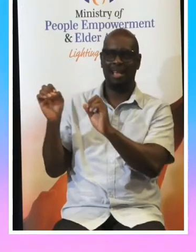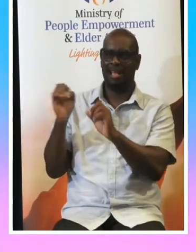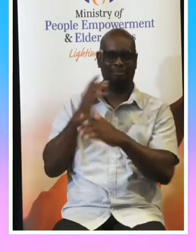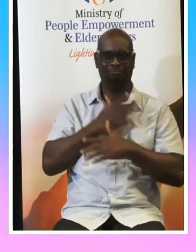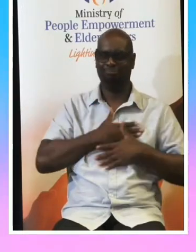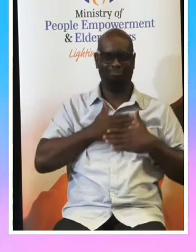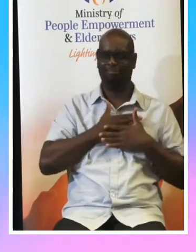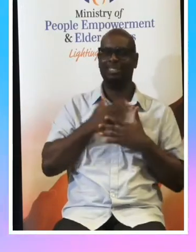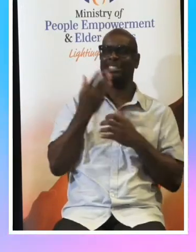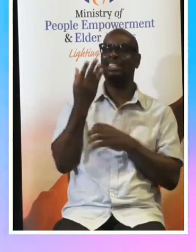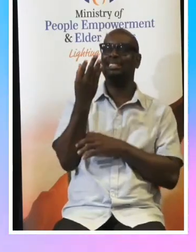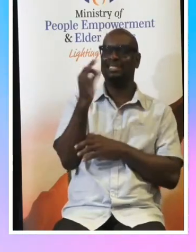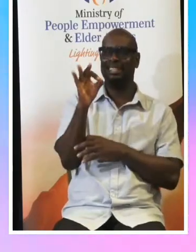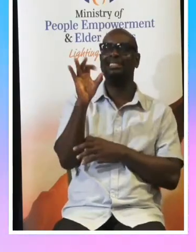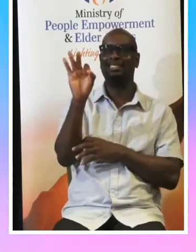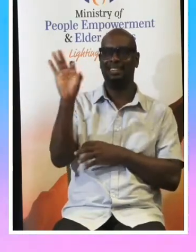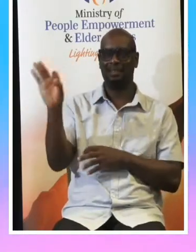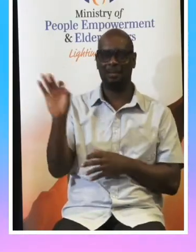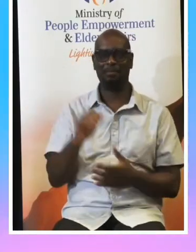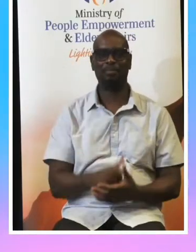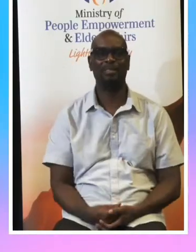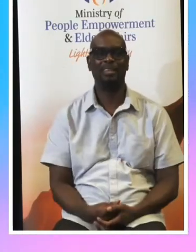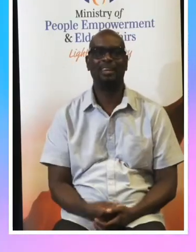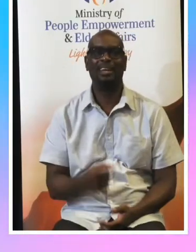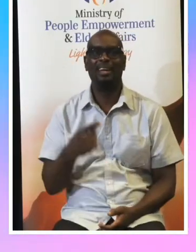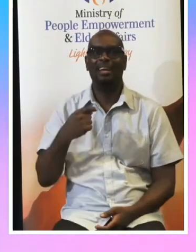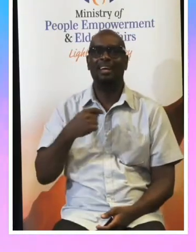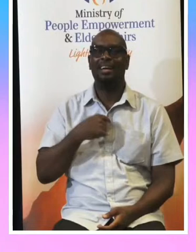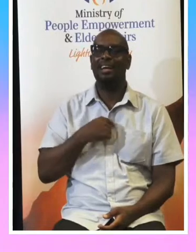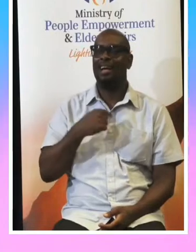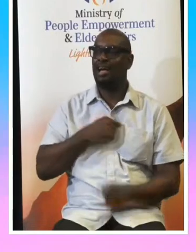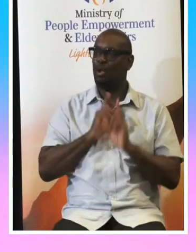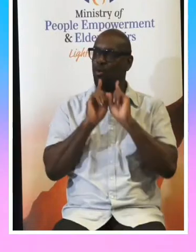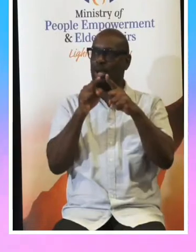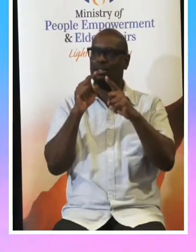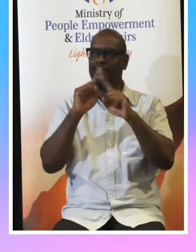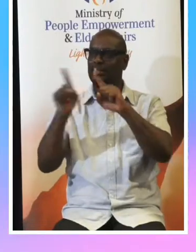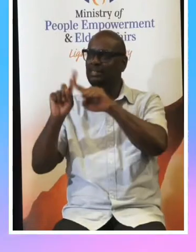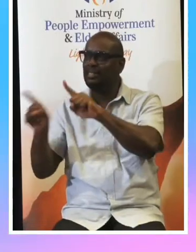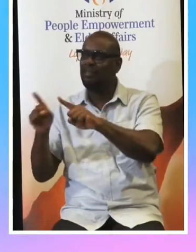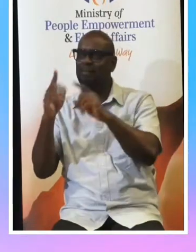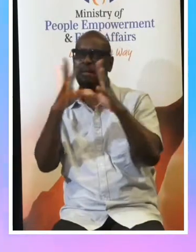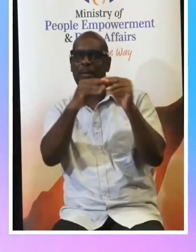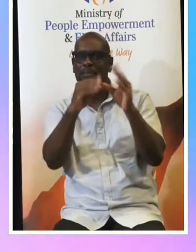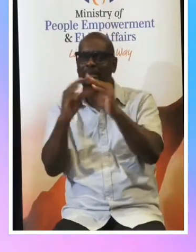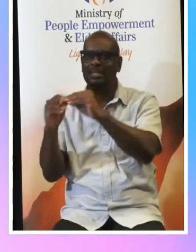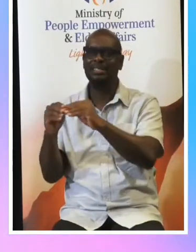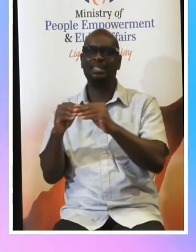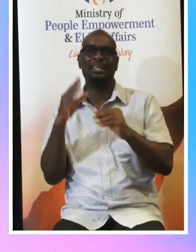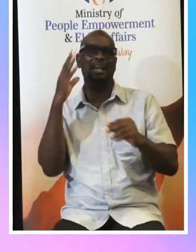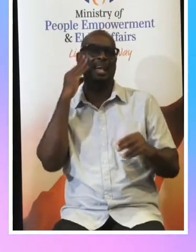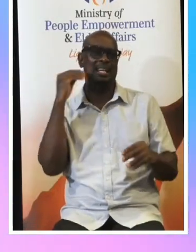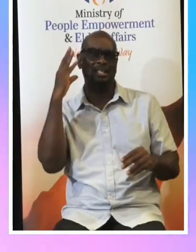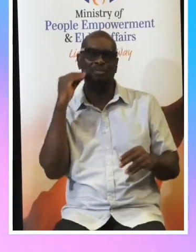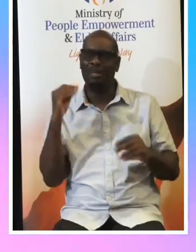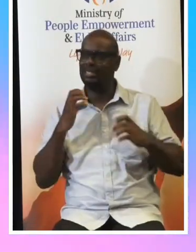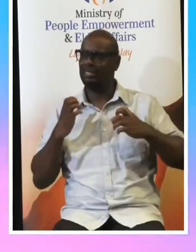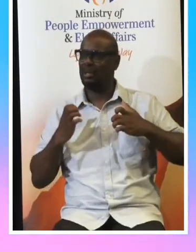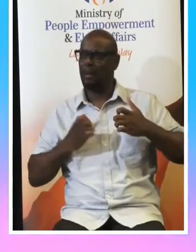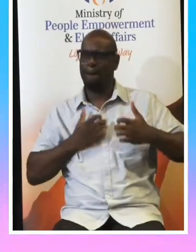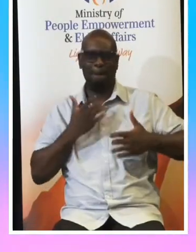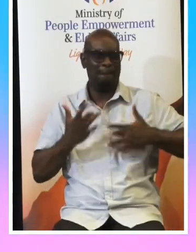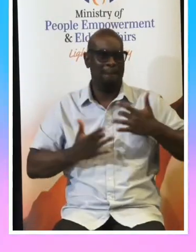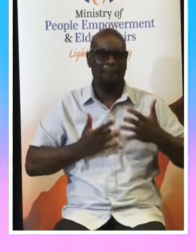have been as entertaining. It was in that election that I attended political meetings and experienced the energy and the buzz of those